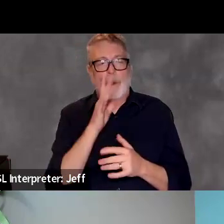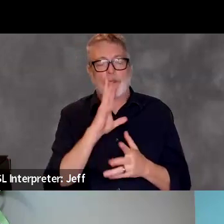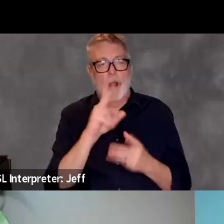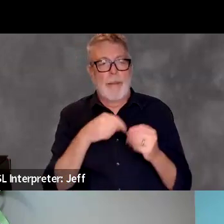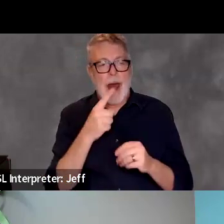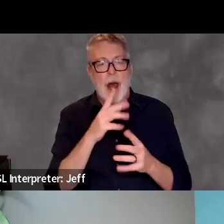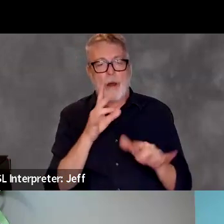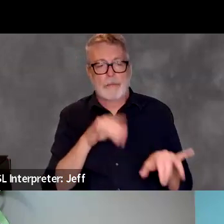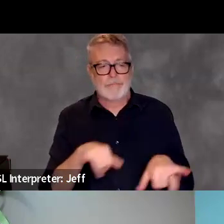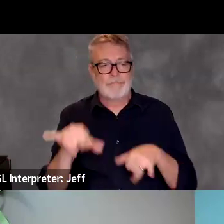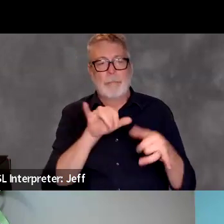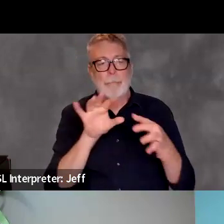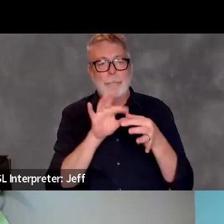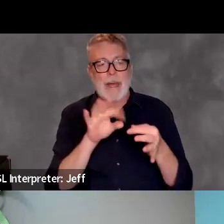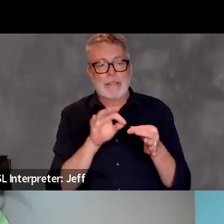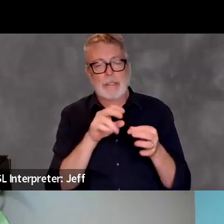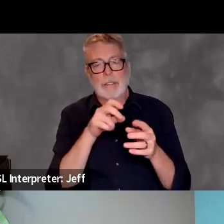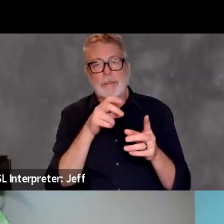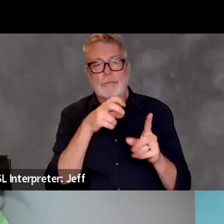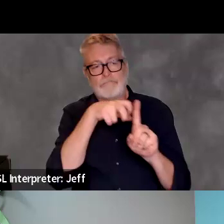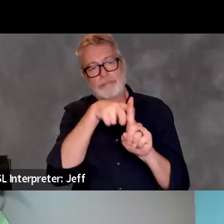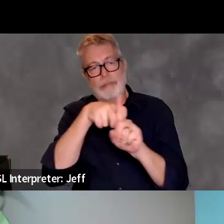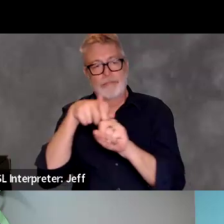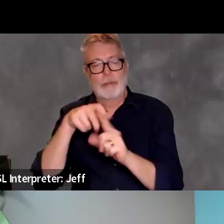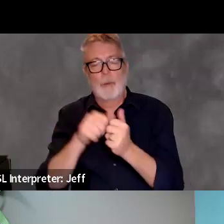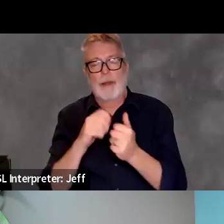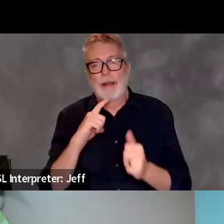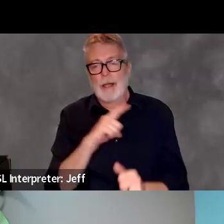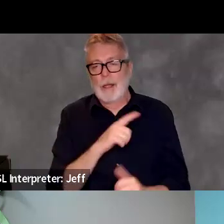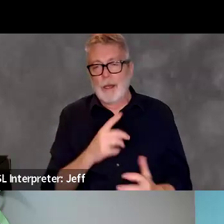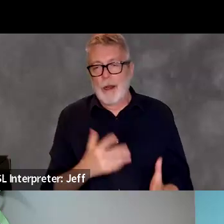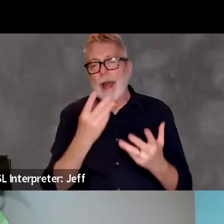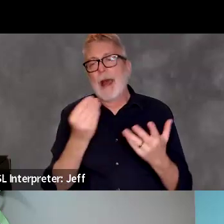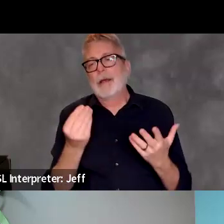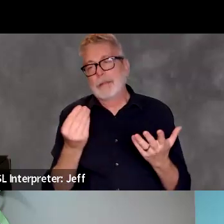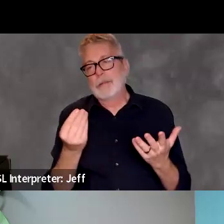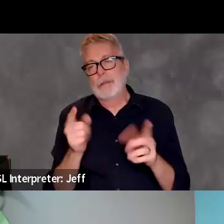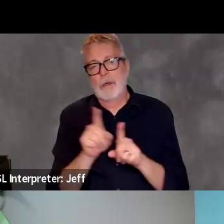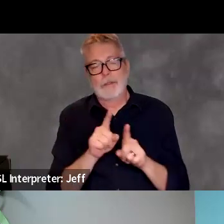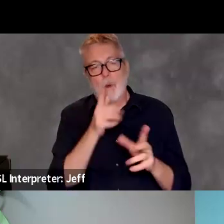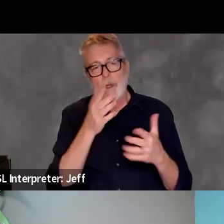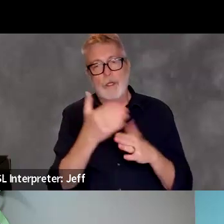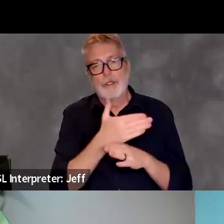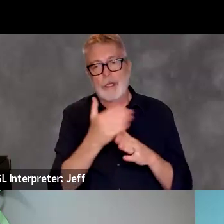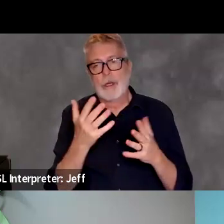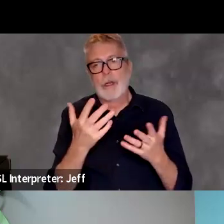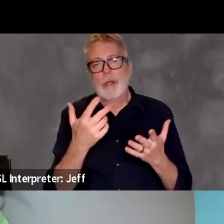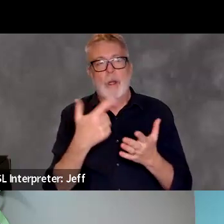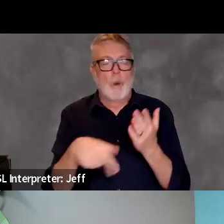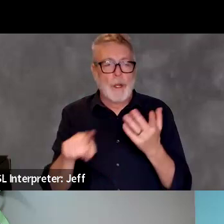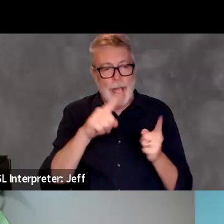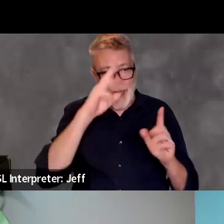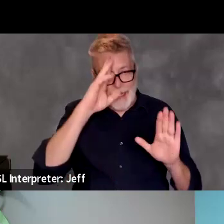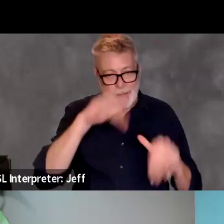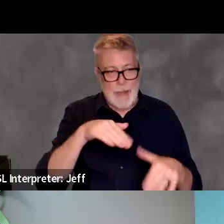messaging when you're coming to the Capitol to talk to your legislators, and we also talk about just what to expect when you come